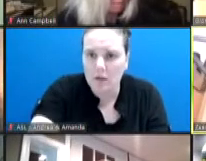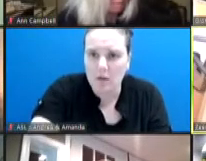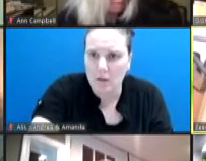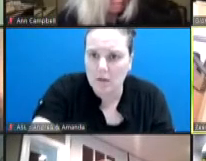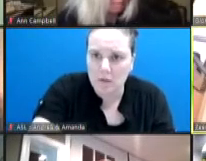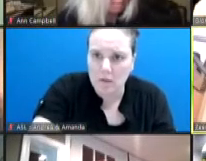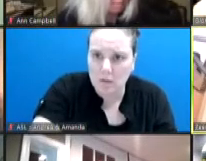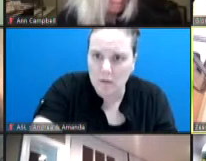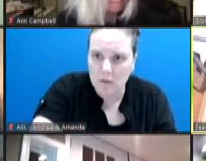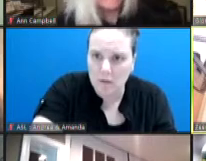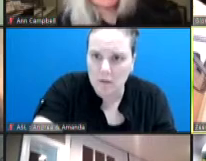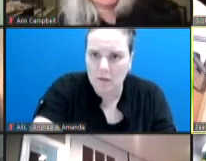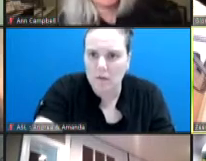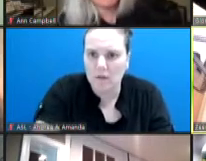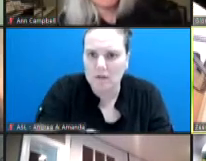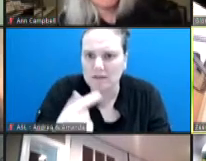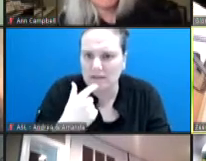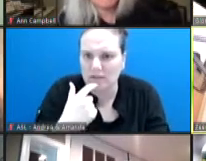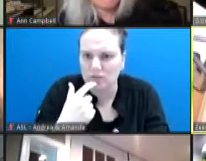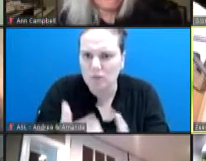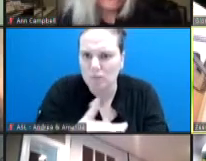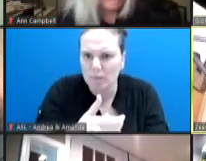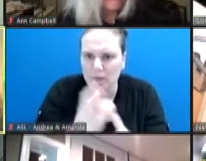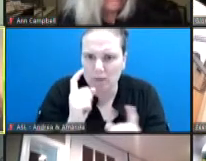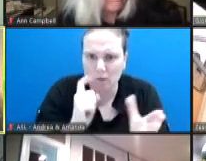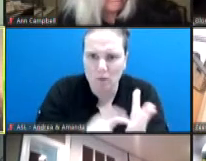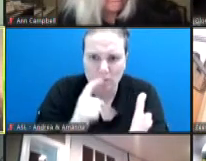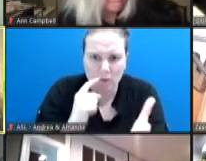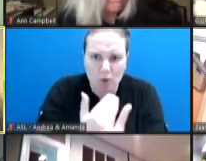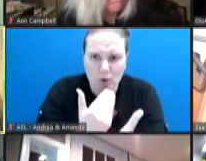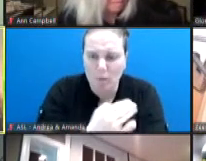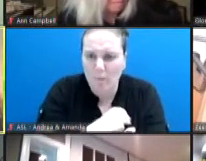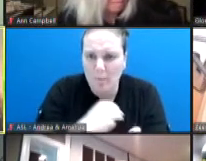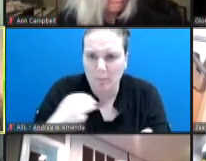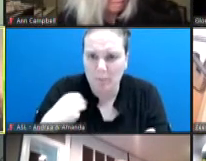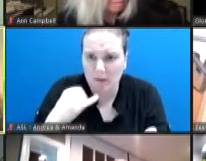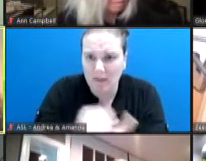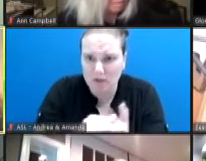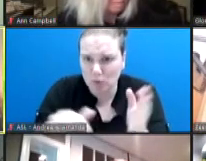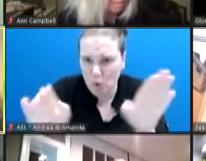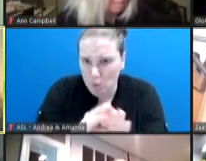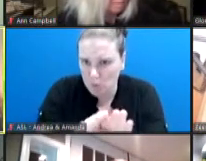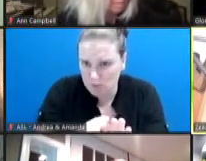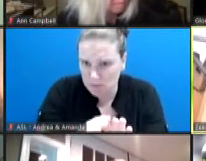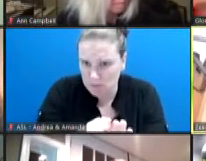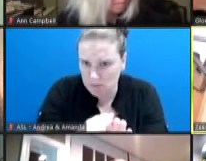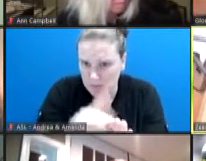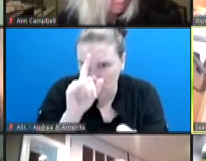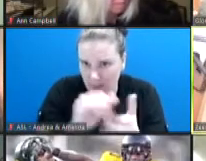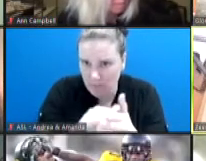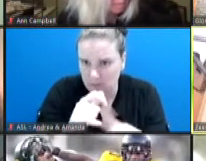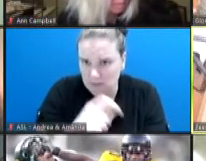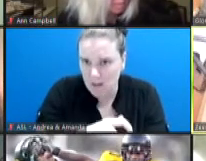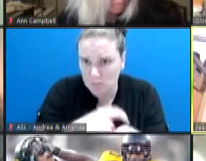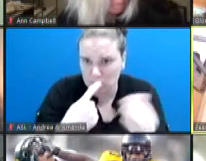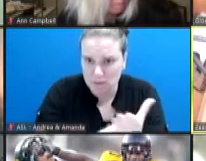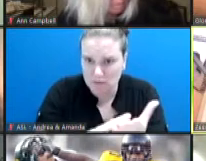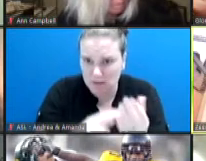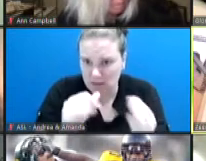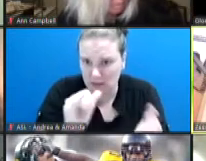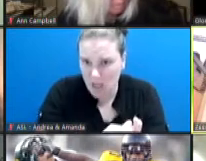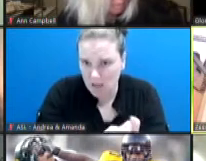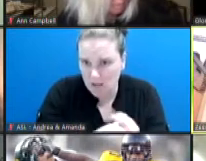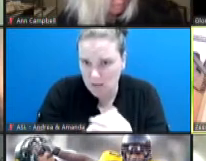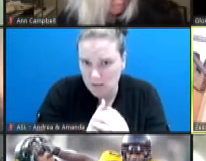says here on recruitment notice for new members, closing. Yeah. It was a closing, so I thought it was going to be time to talk about that. But